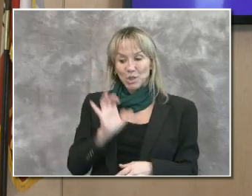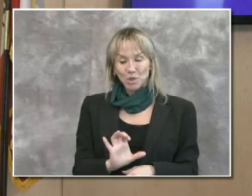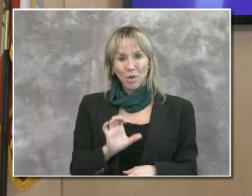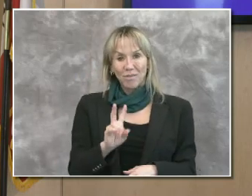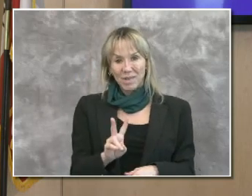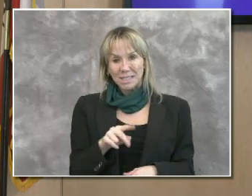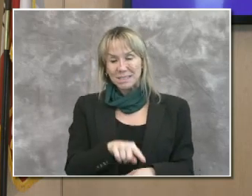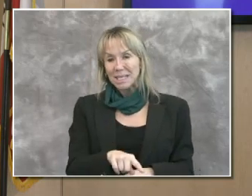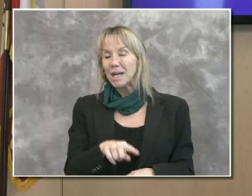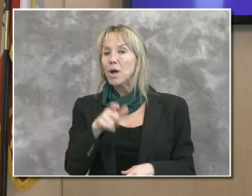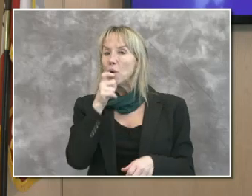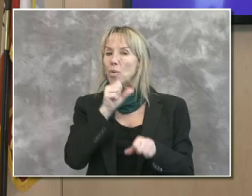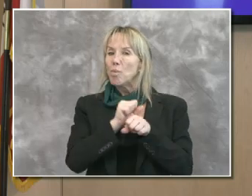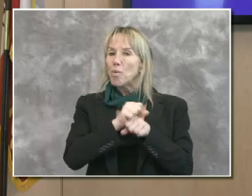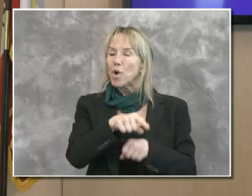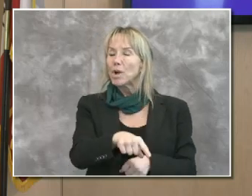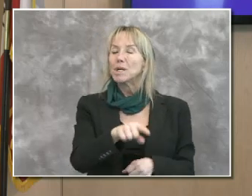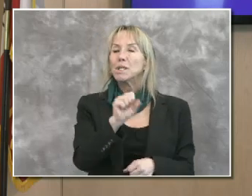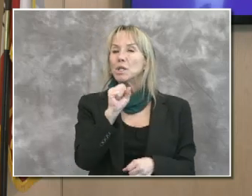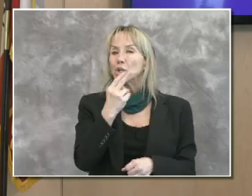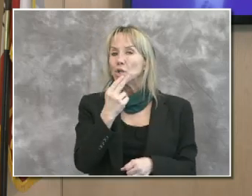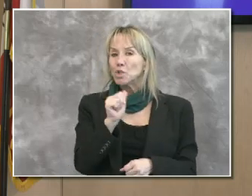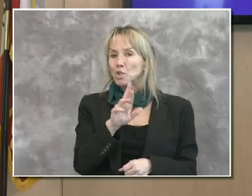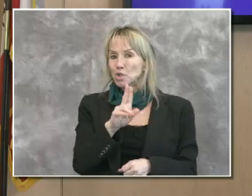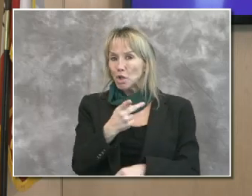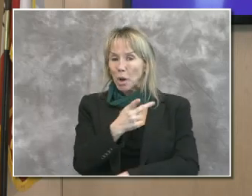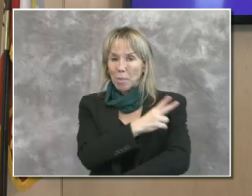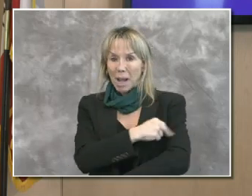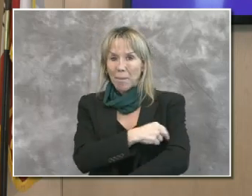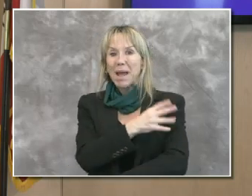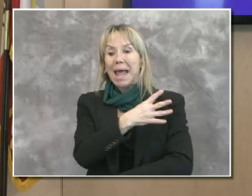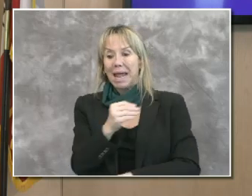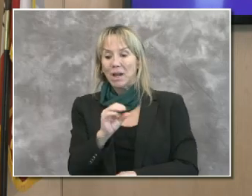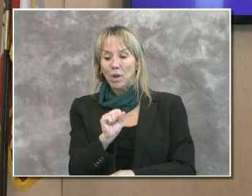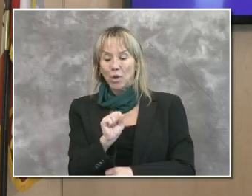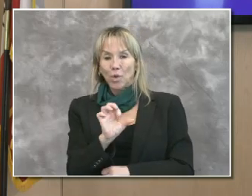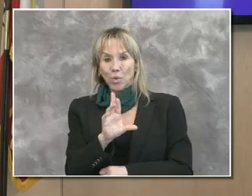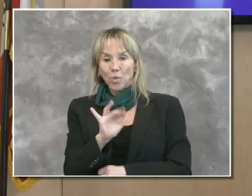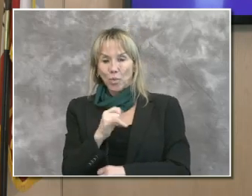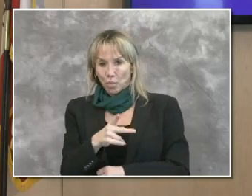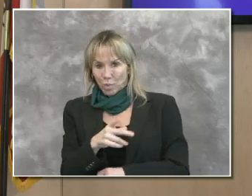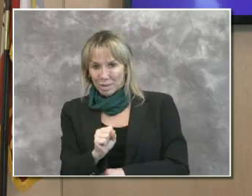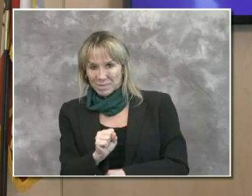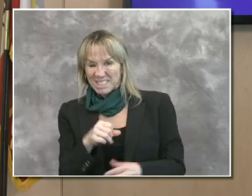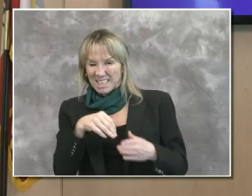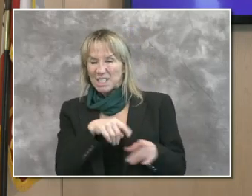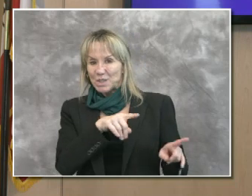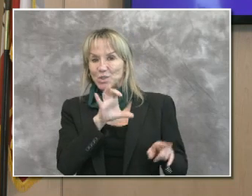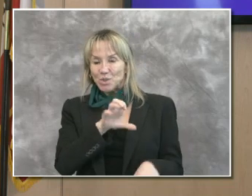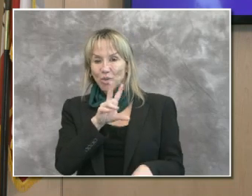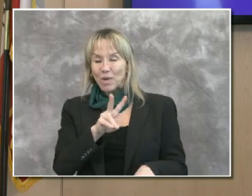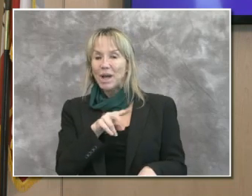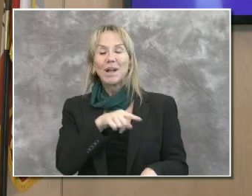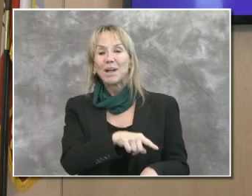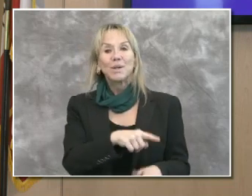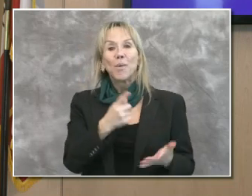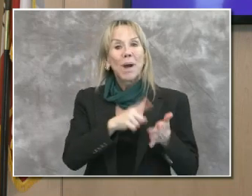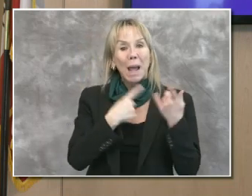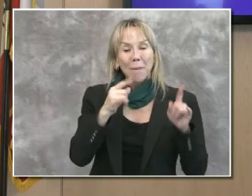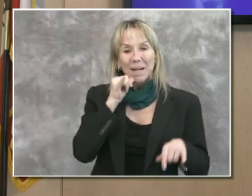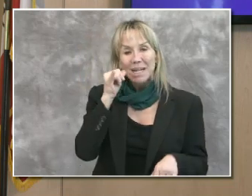and workers at Sharp Hospital and Scripps Hospitals in Chula Vista were treated to a salute from the local police and fire